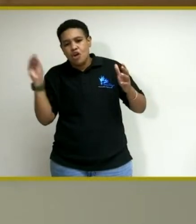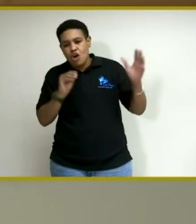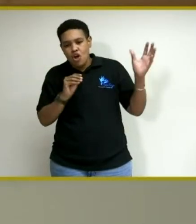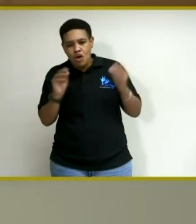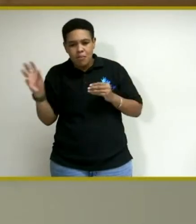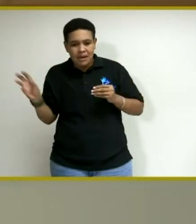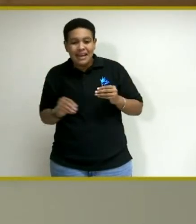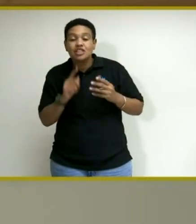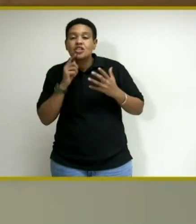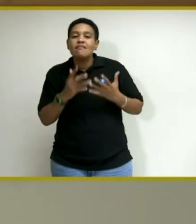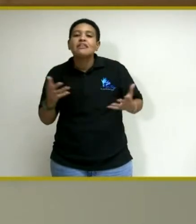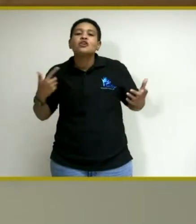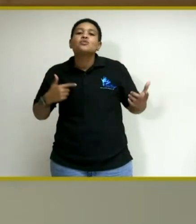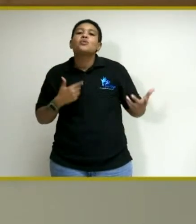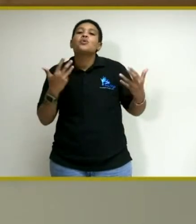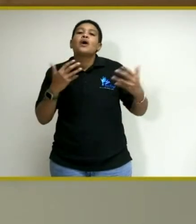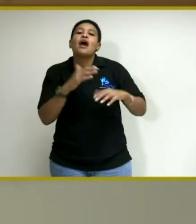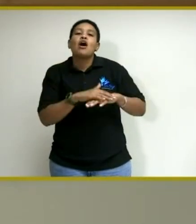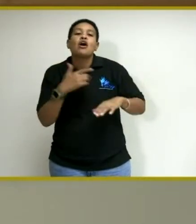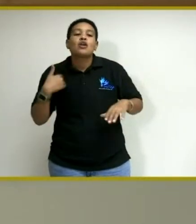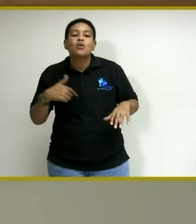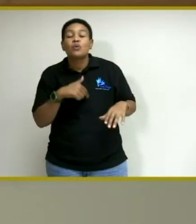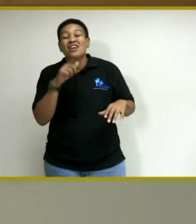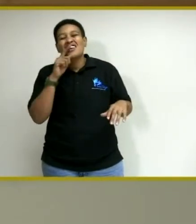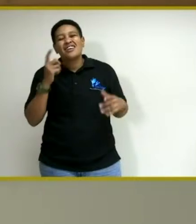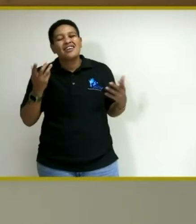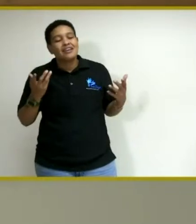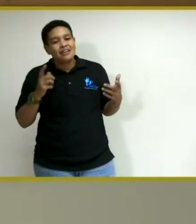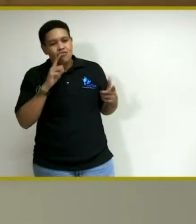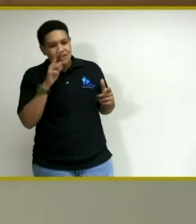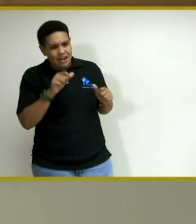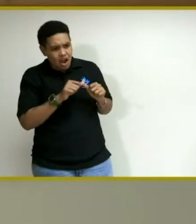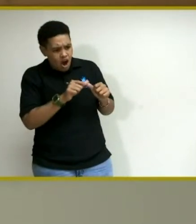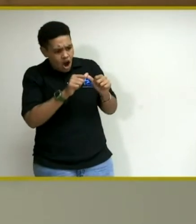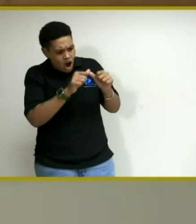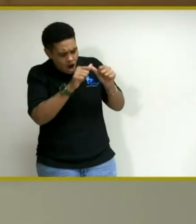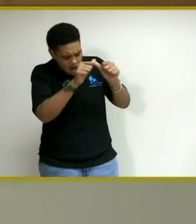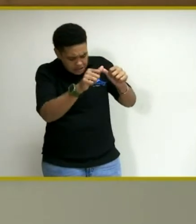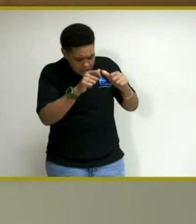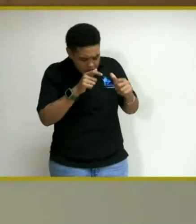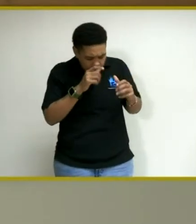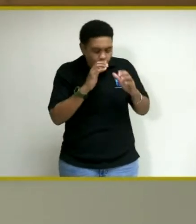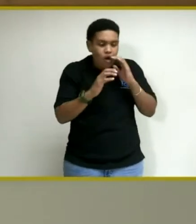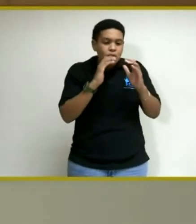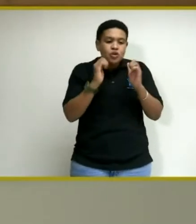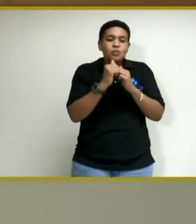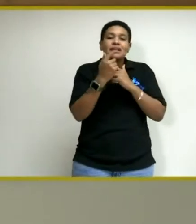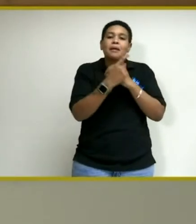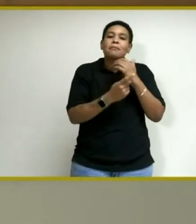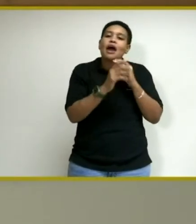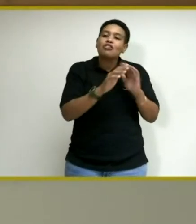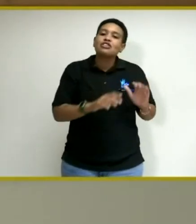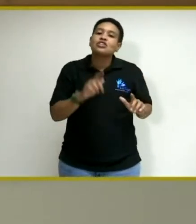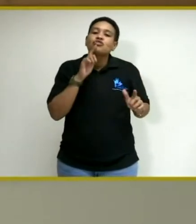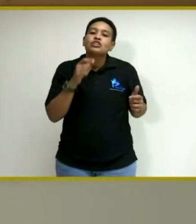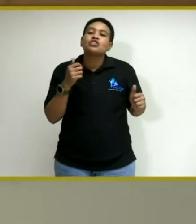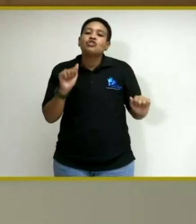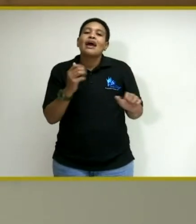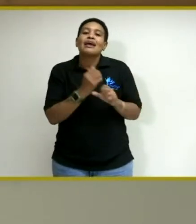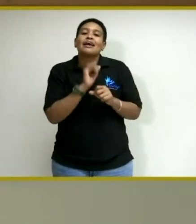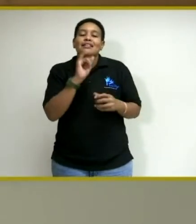we're waiting on. And we are in constant communication with the parishes to try to get